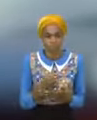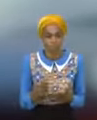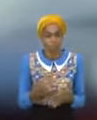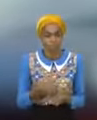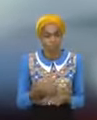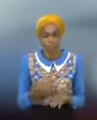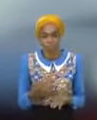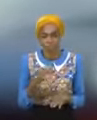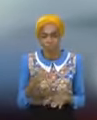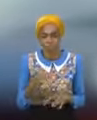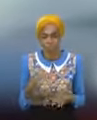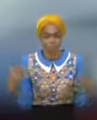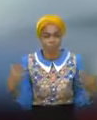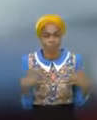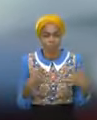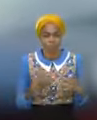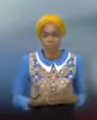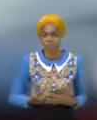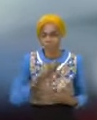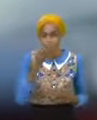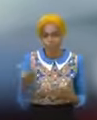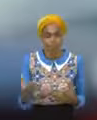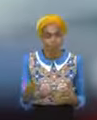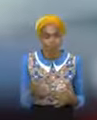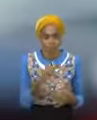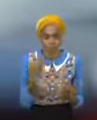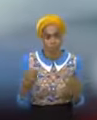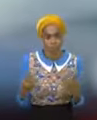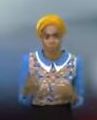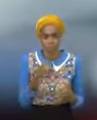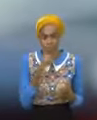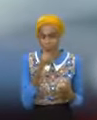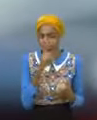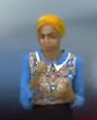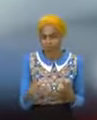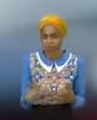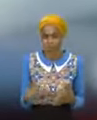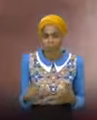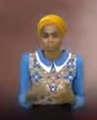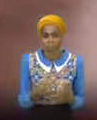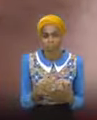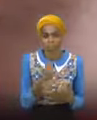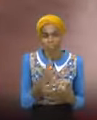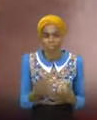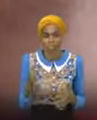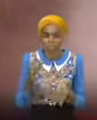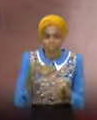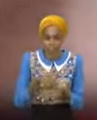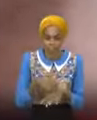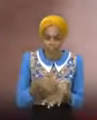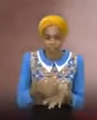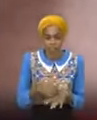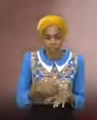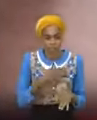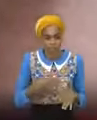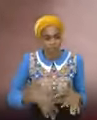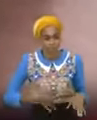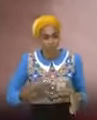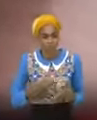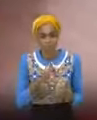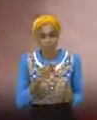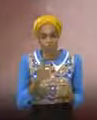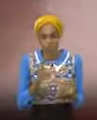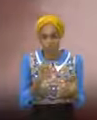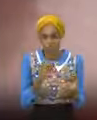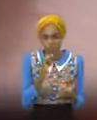shouting hallelujah. I was like, is this true? Is this real? Then I touched, I feel that I got to push my hand inside. The hole